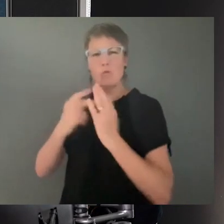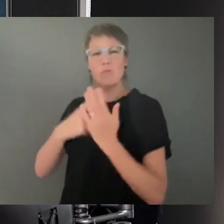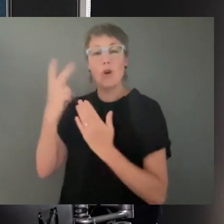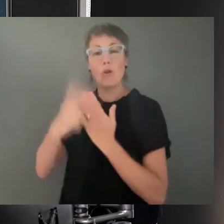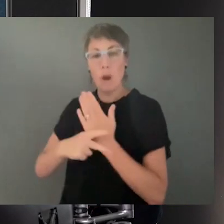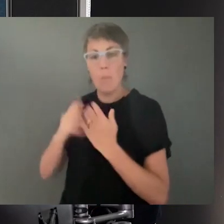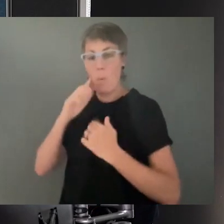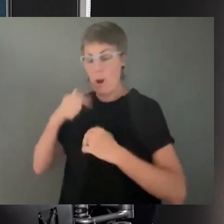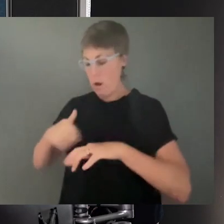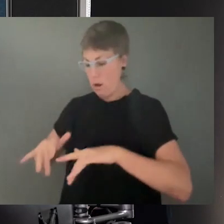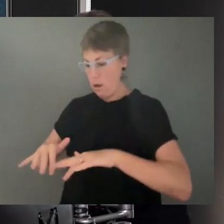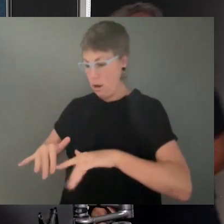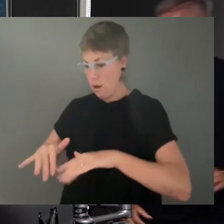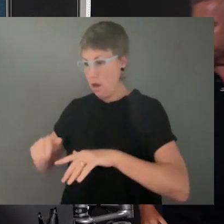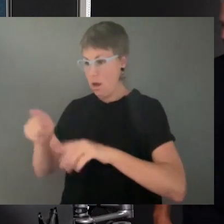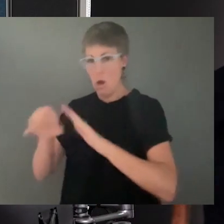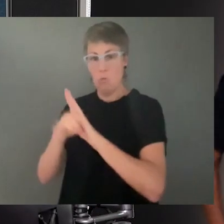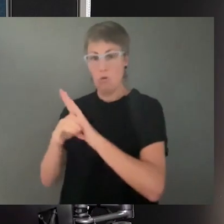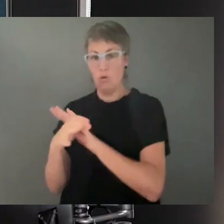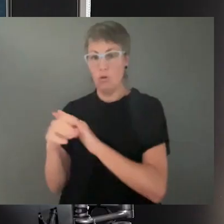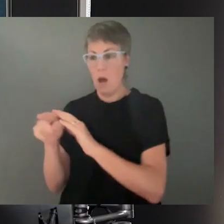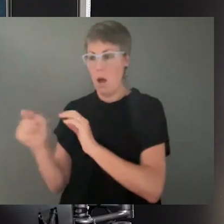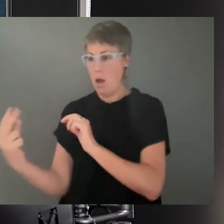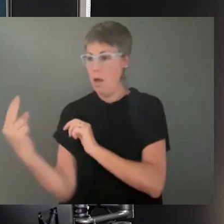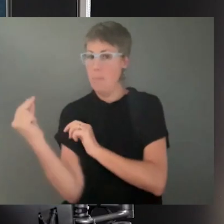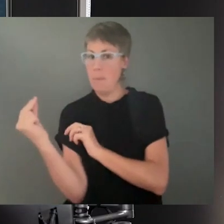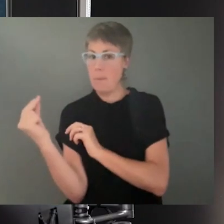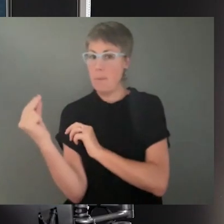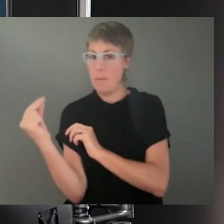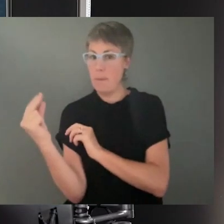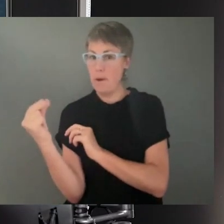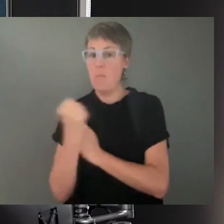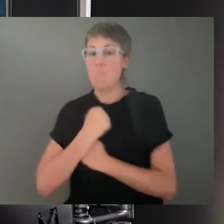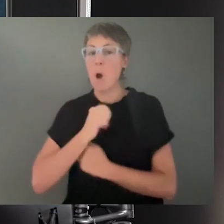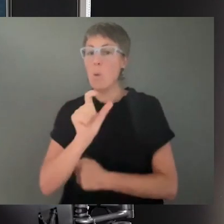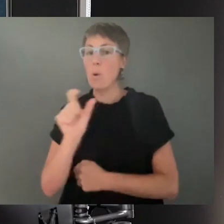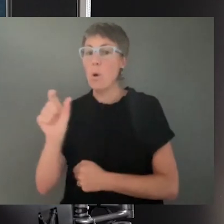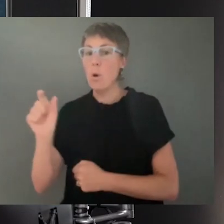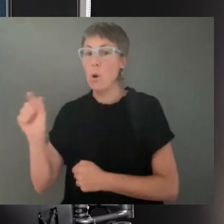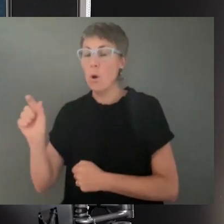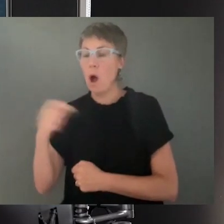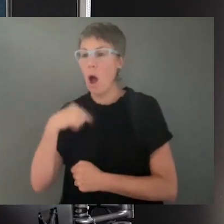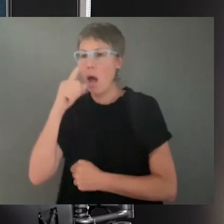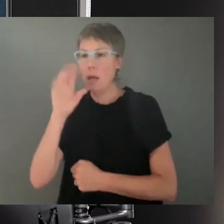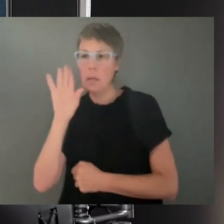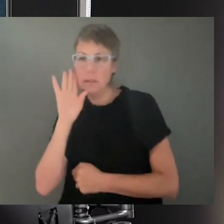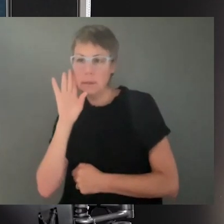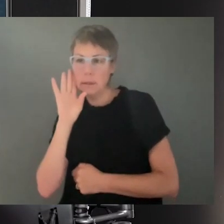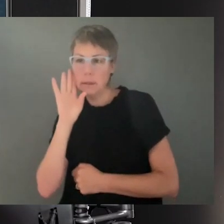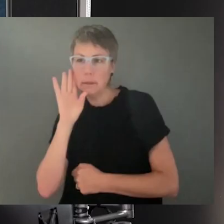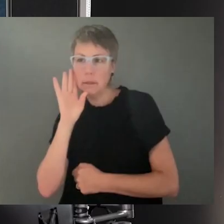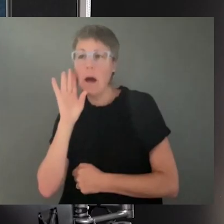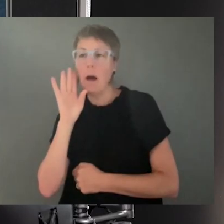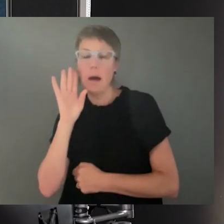as I typed, the screen reading software would read back into my little headphones that I would have in my ears what I had typed so I